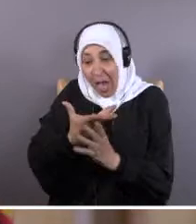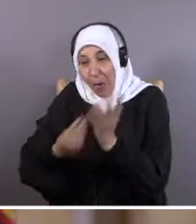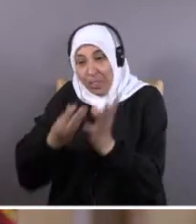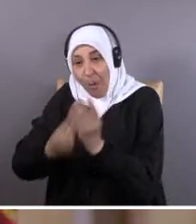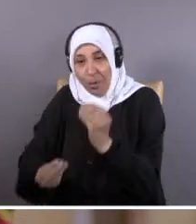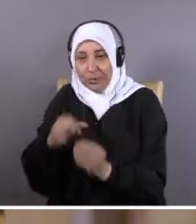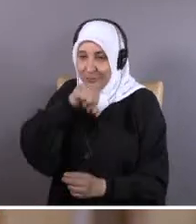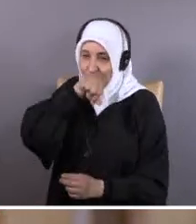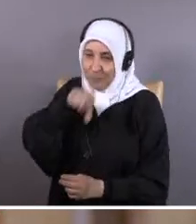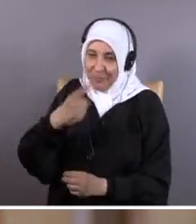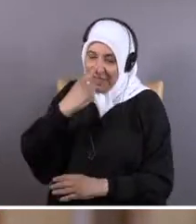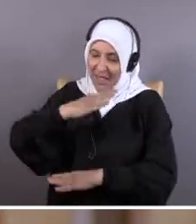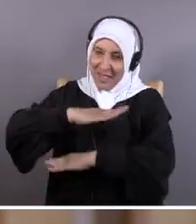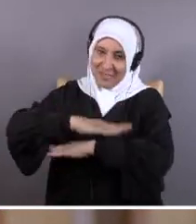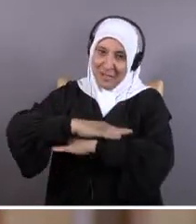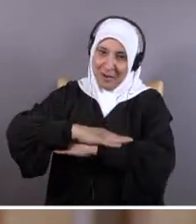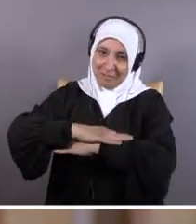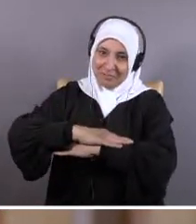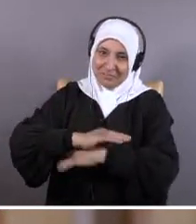Respect.